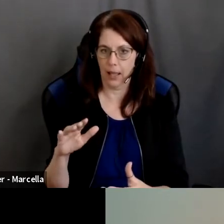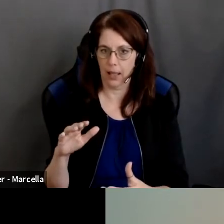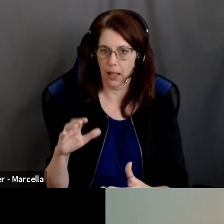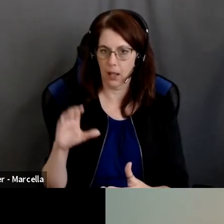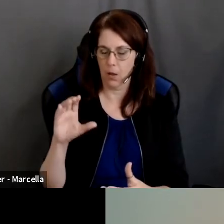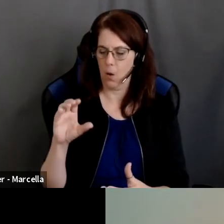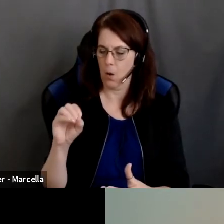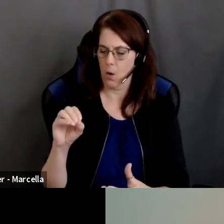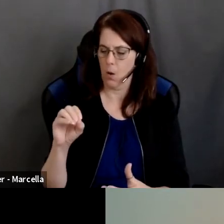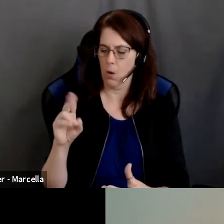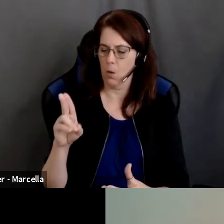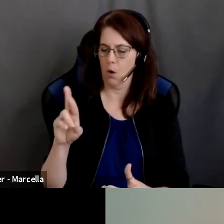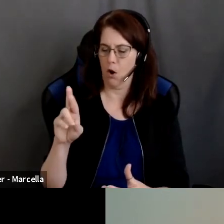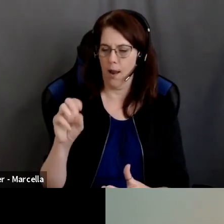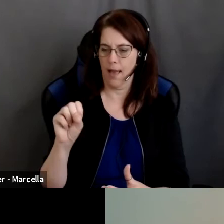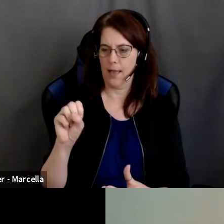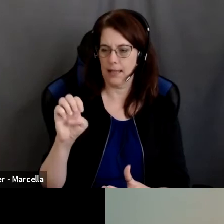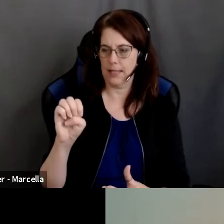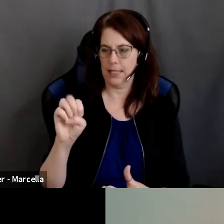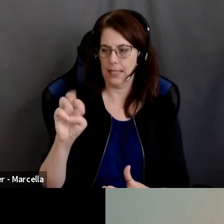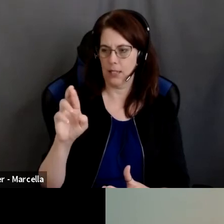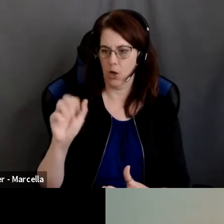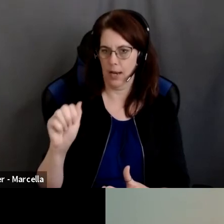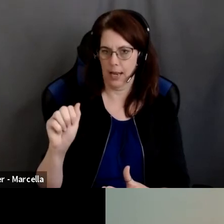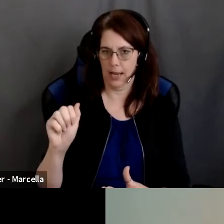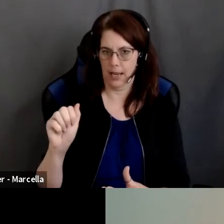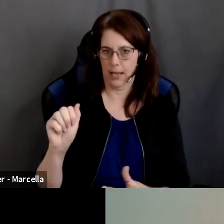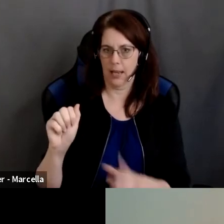Coursera. It's Coursera.